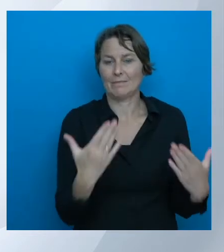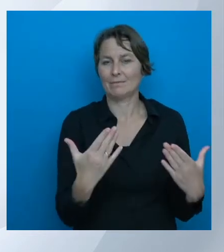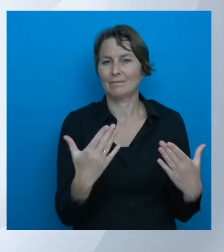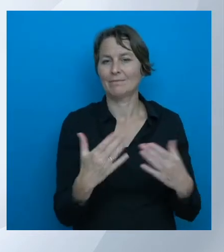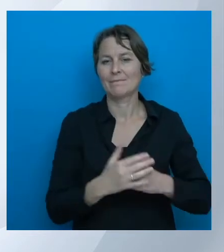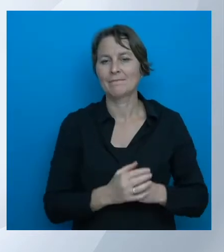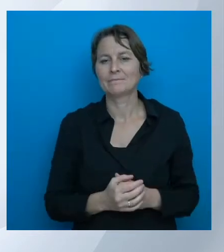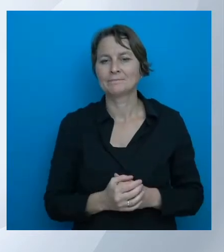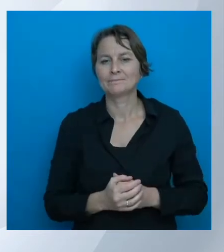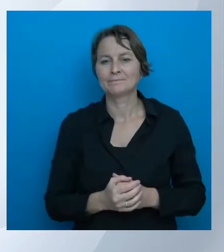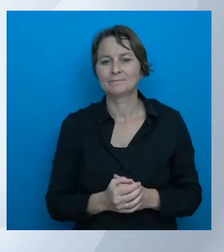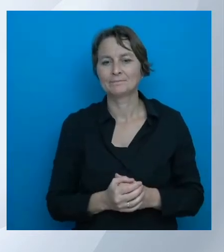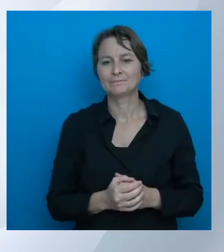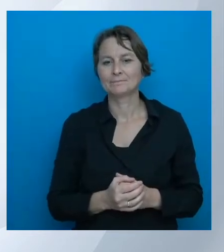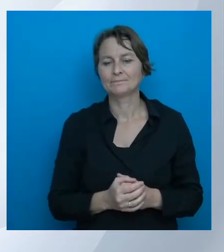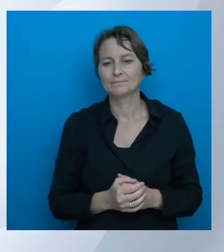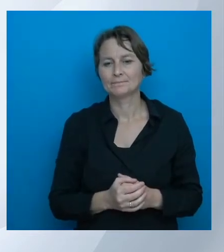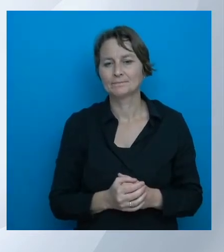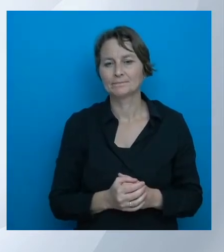it's